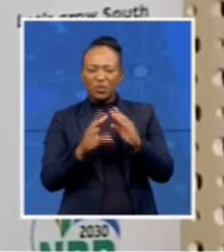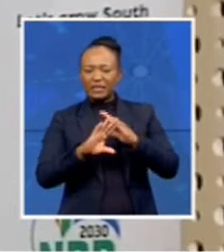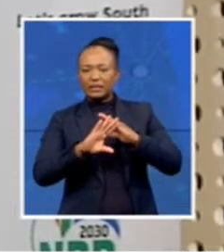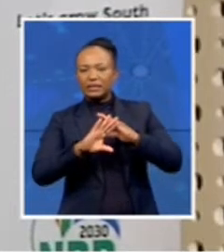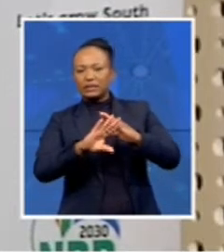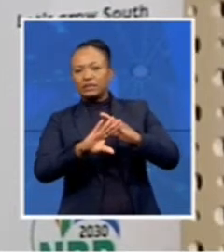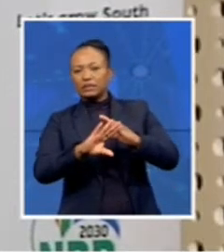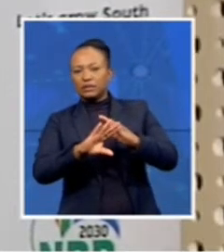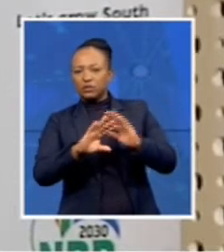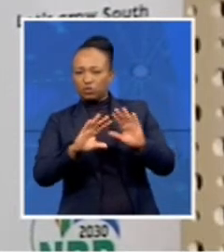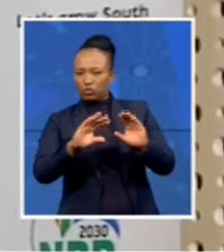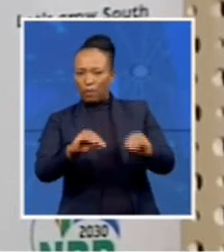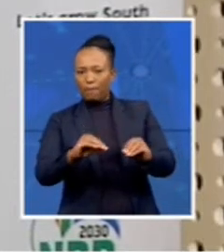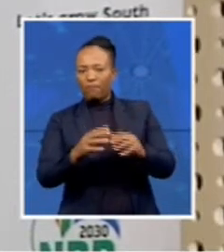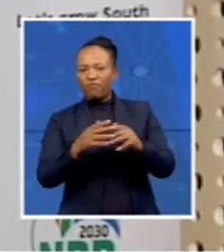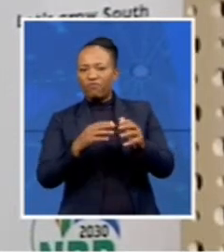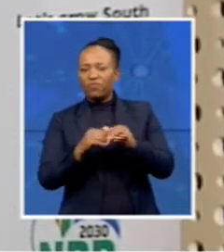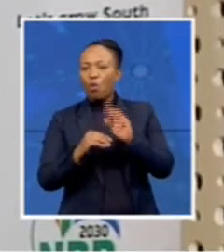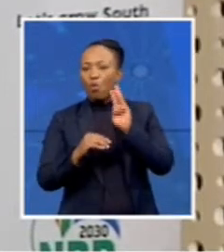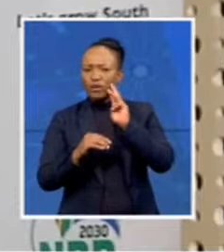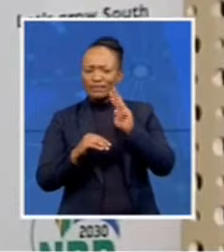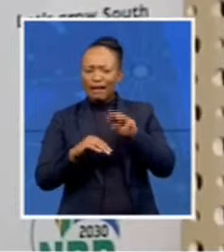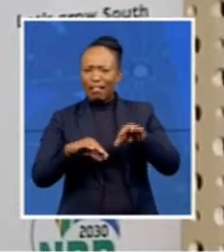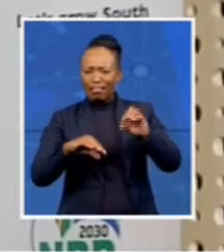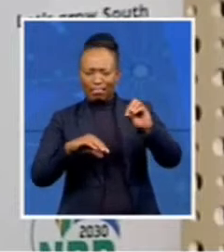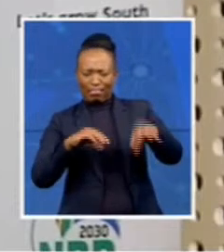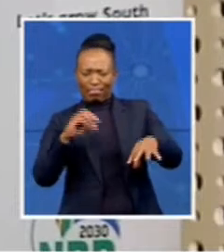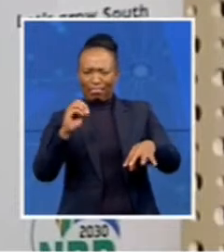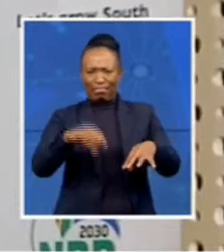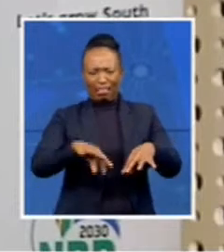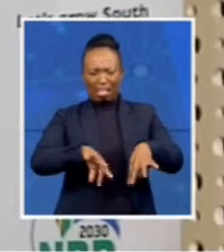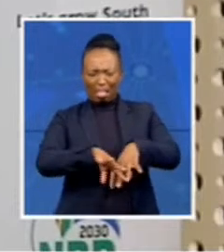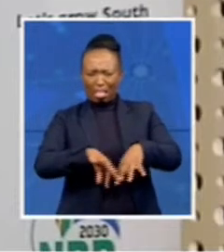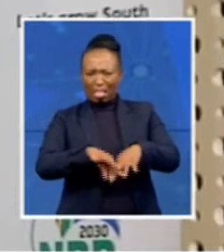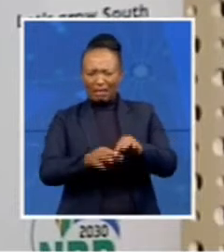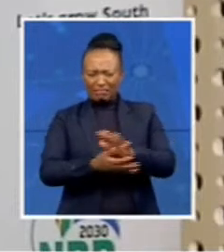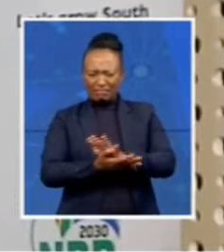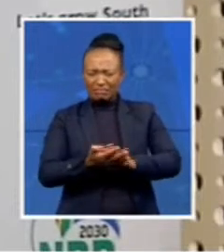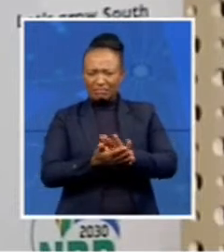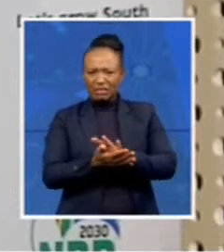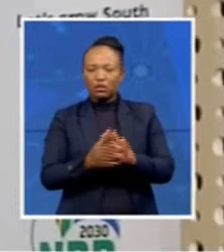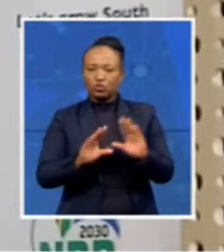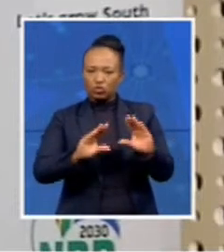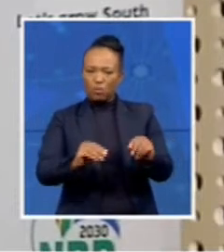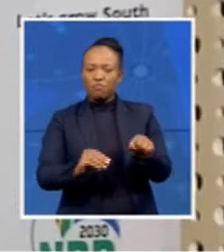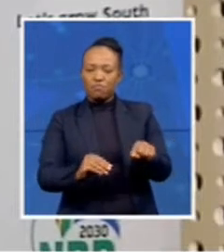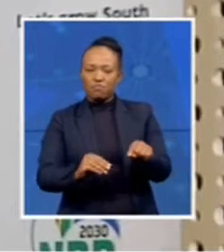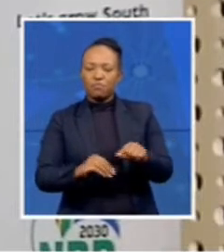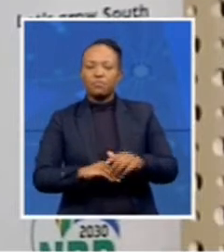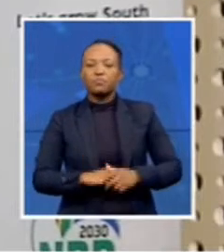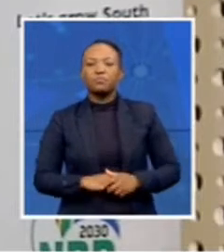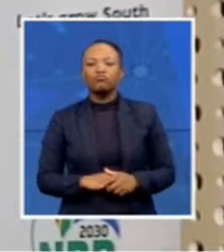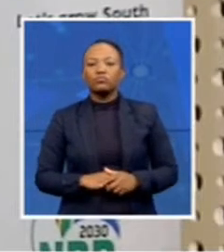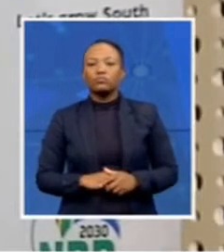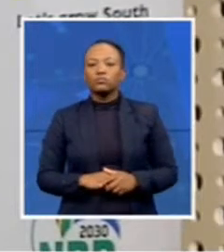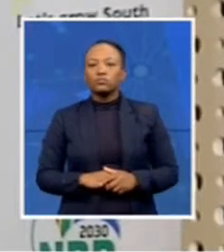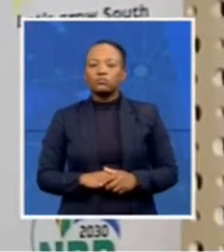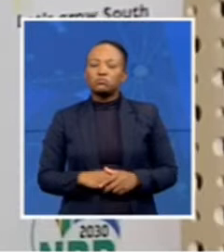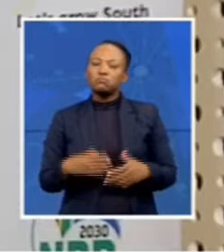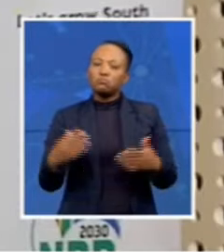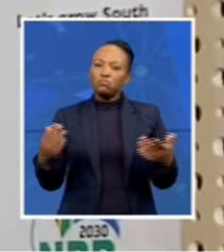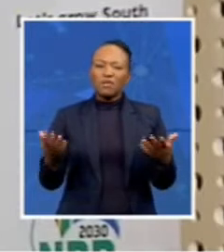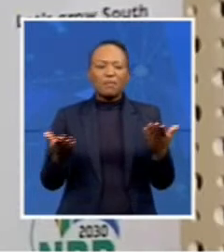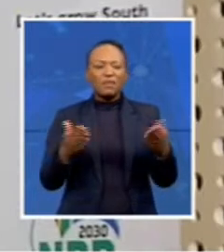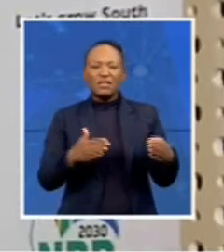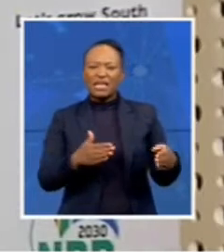pollution problems in the country, be it the main rivers, including the